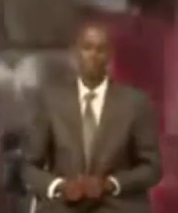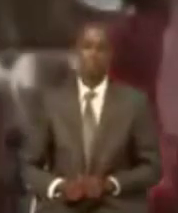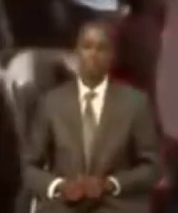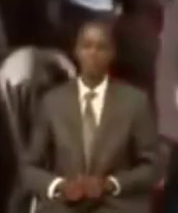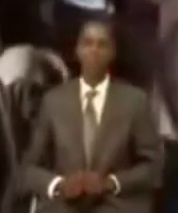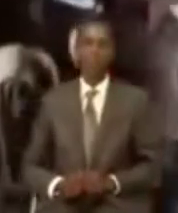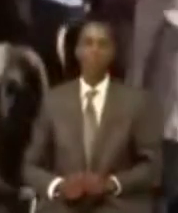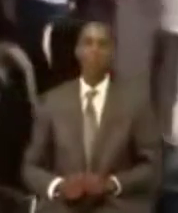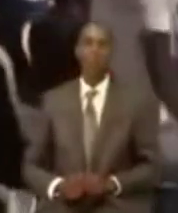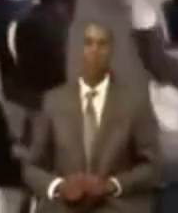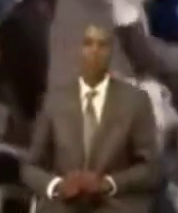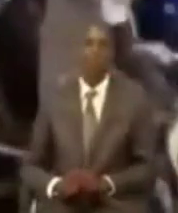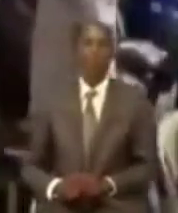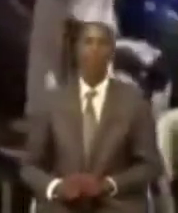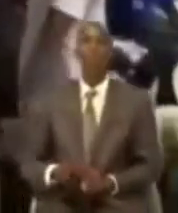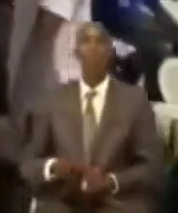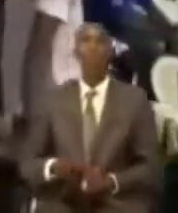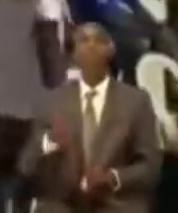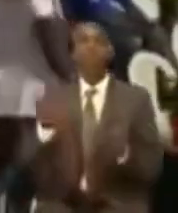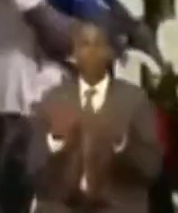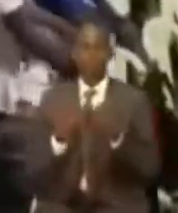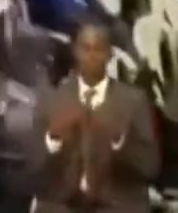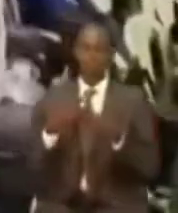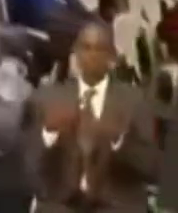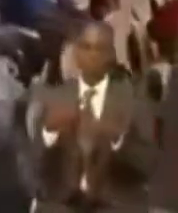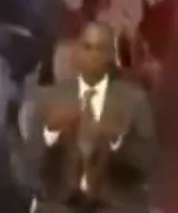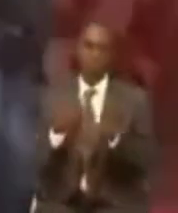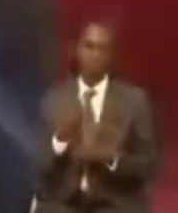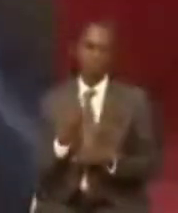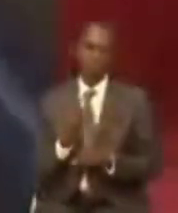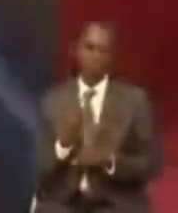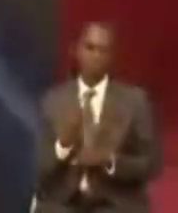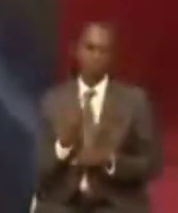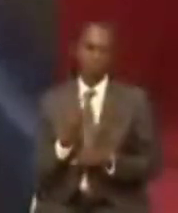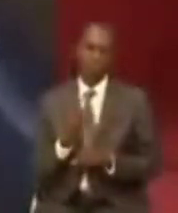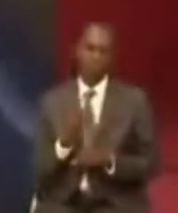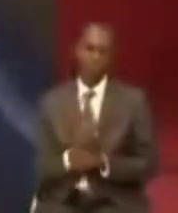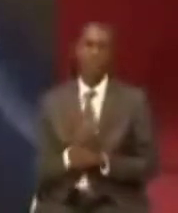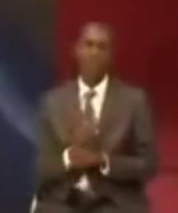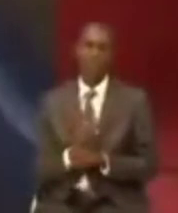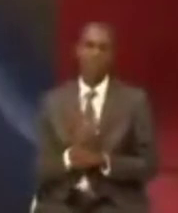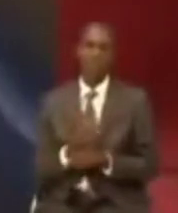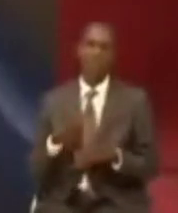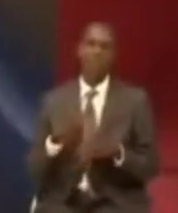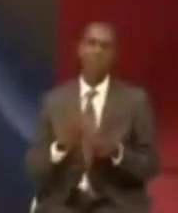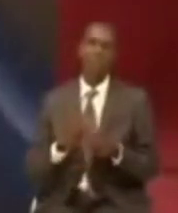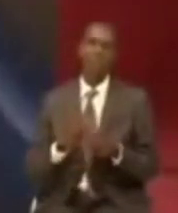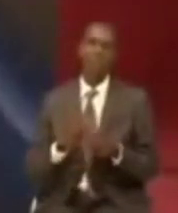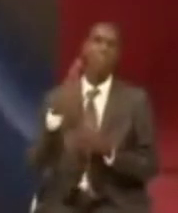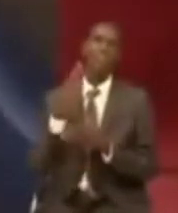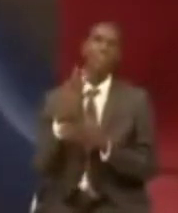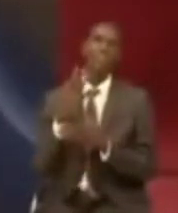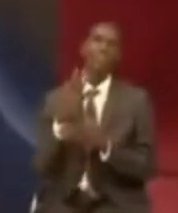yourself. You've got times and seasons in your hands.